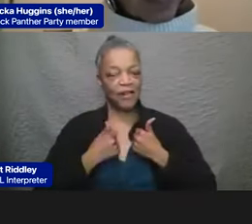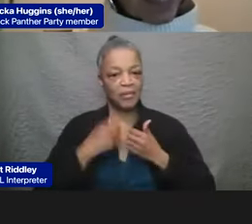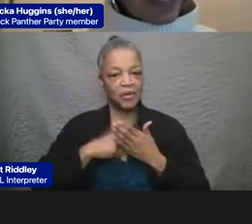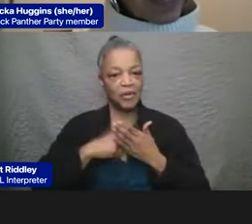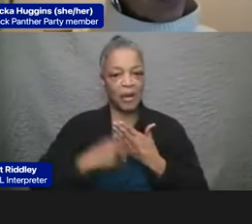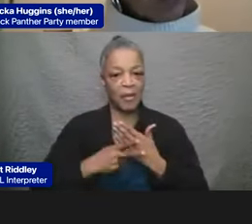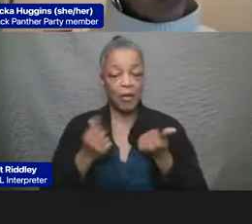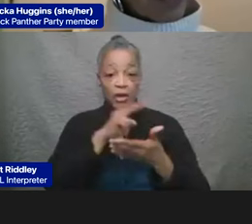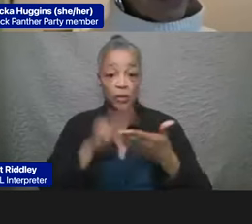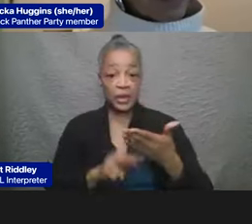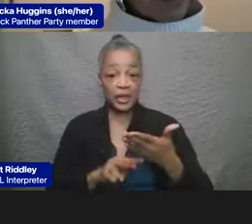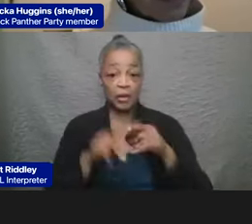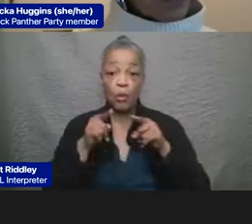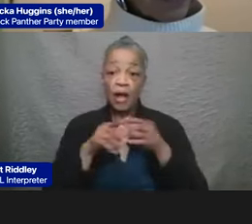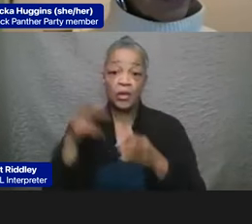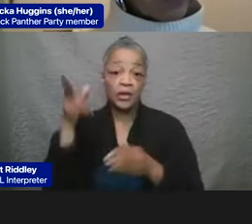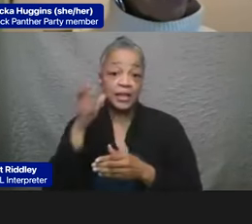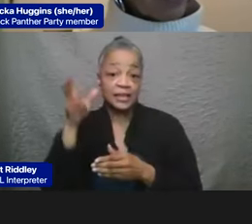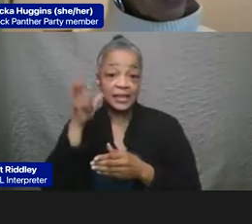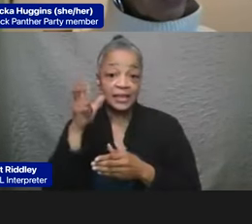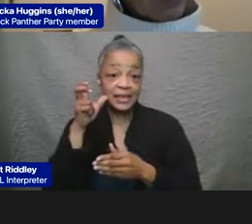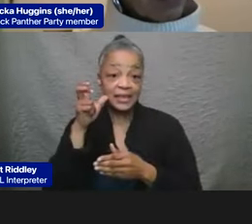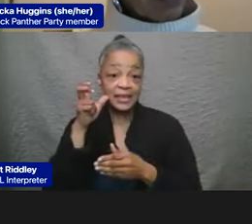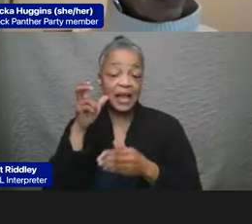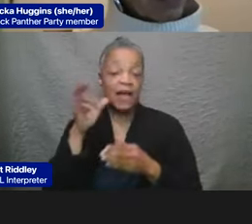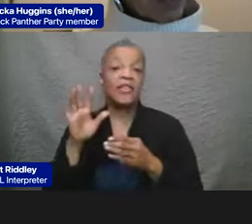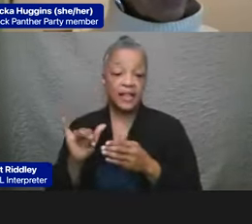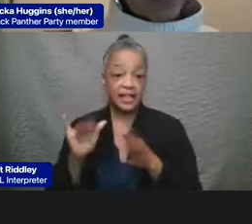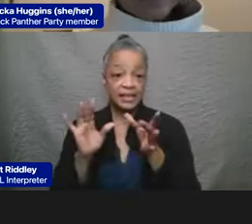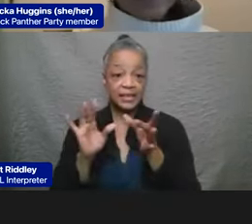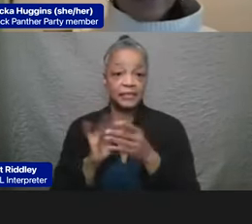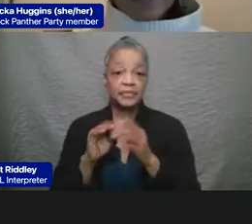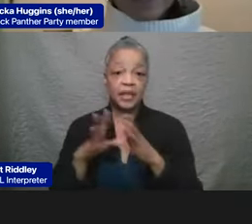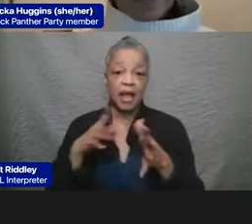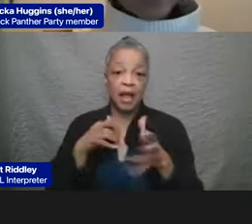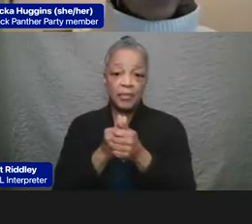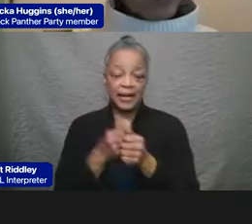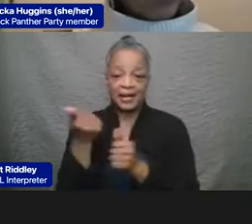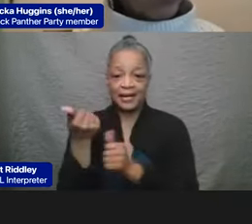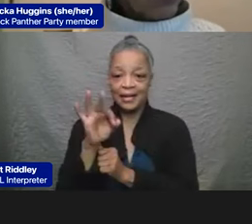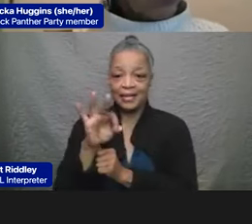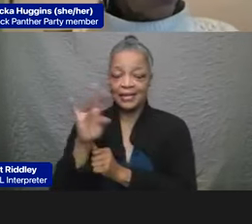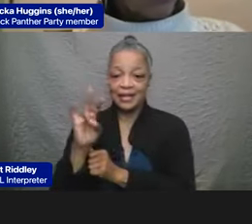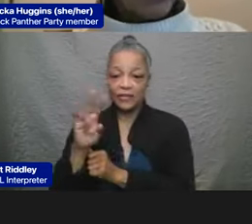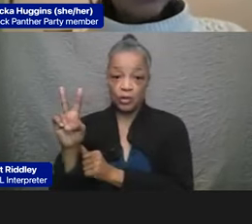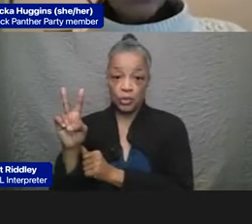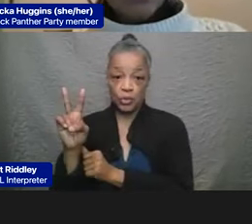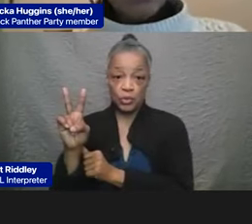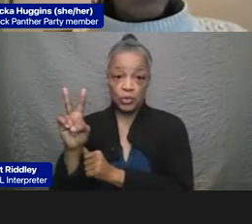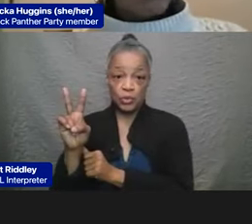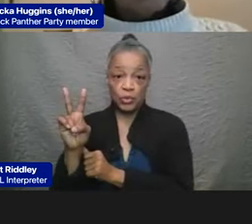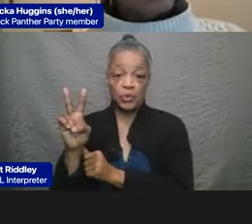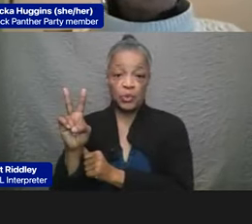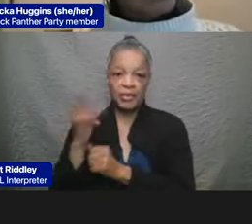it. And as you listen, this is the version updated in 1972, which is